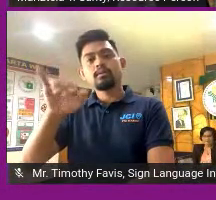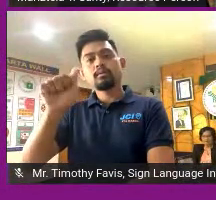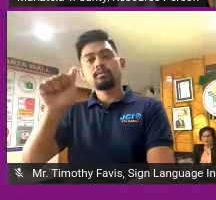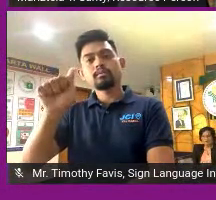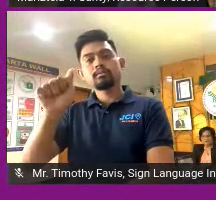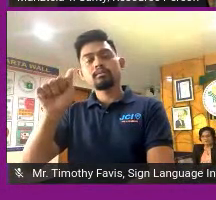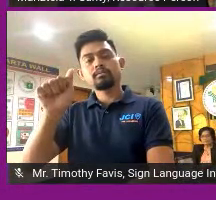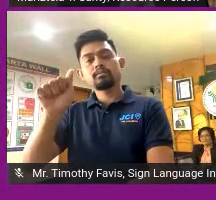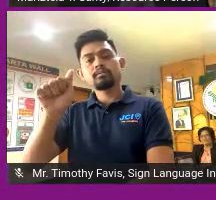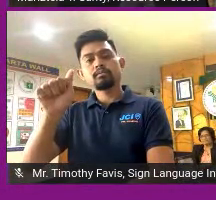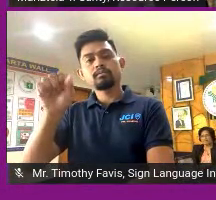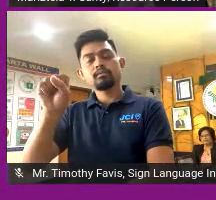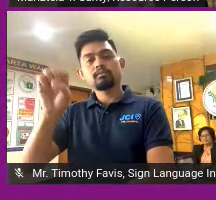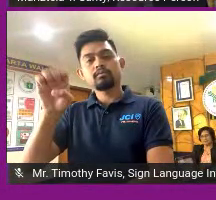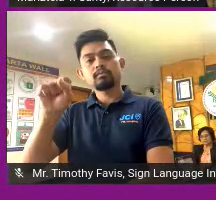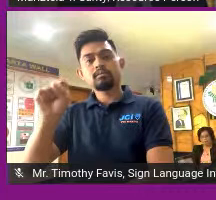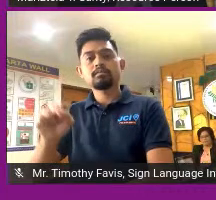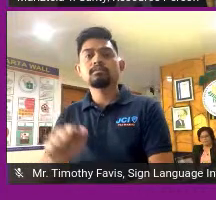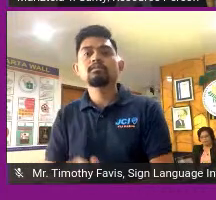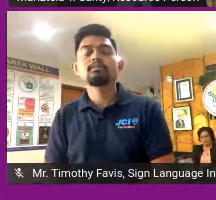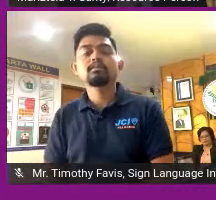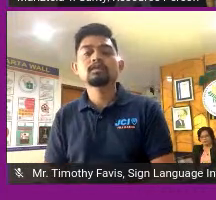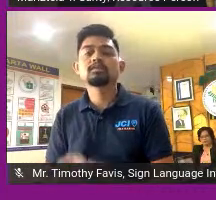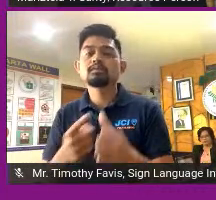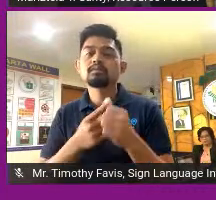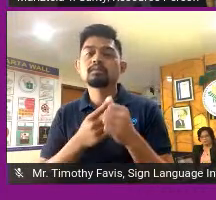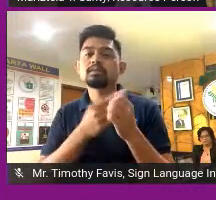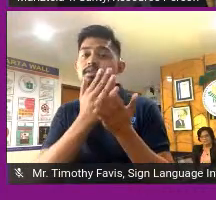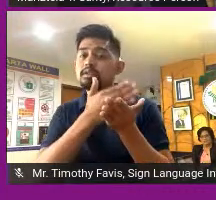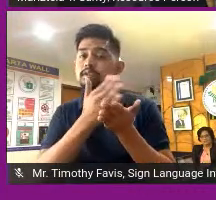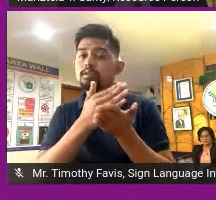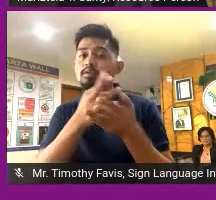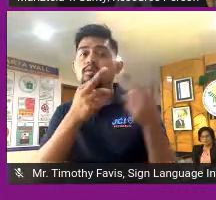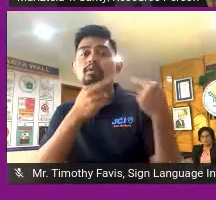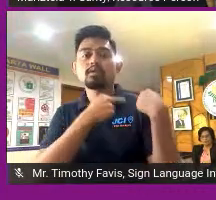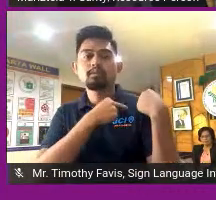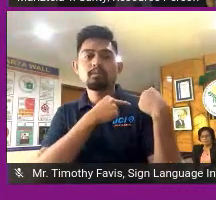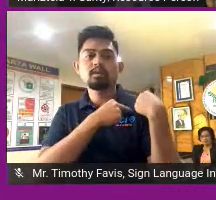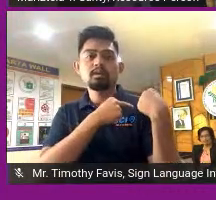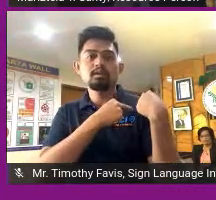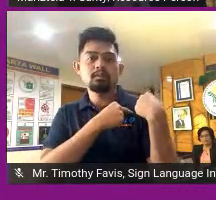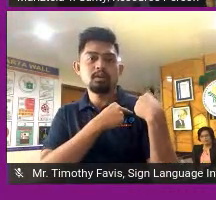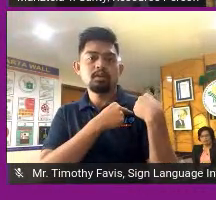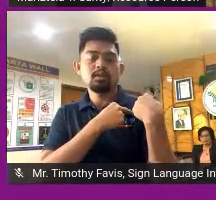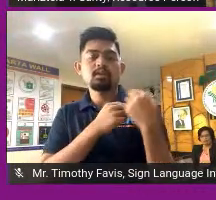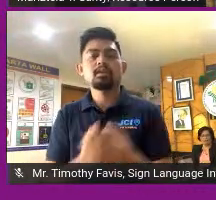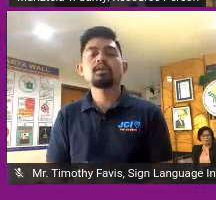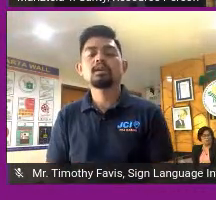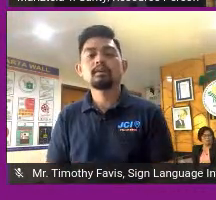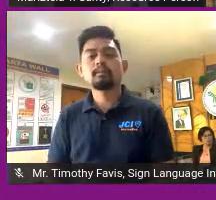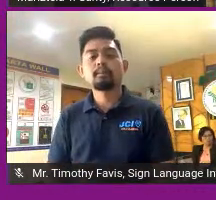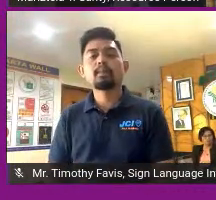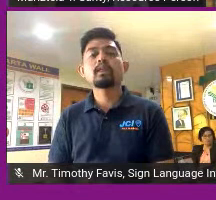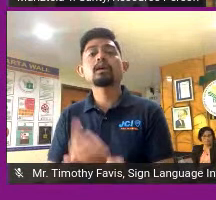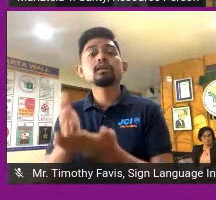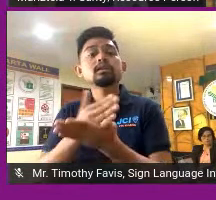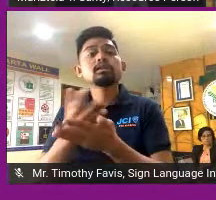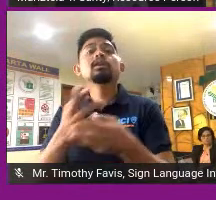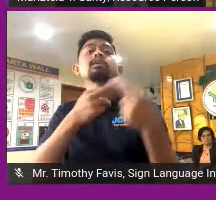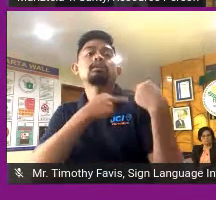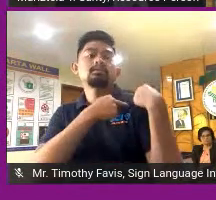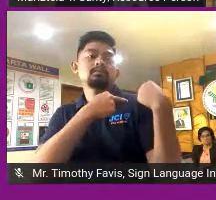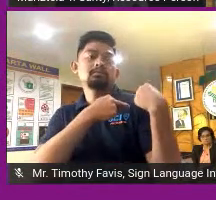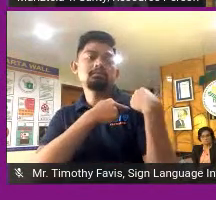Sabi nga, number one is share responsibilities in domestic concerns. Domestic, when we speak of domestic, we mean at home. Ano